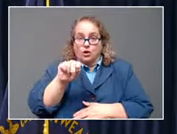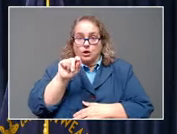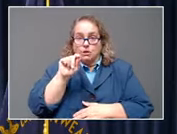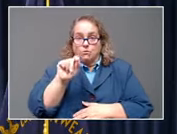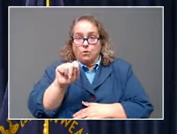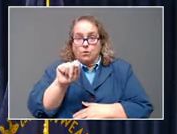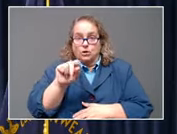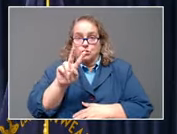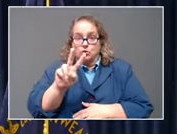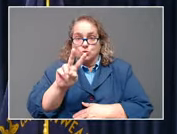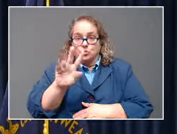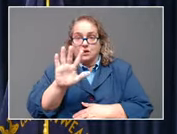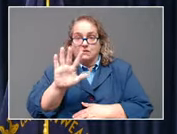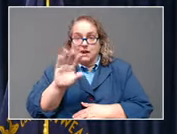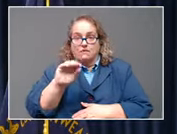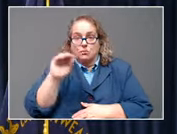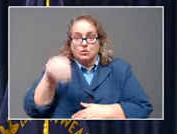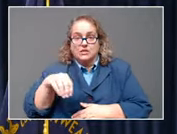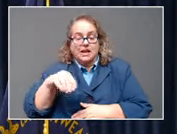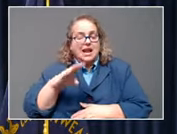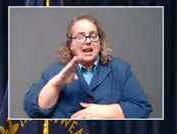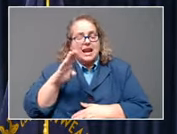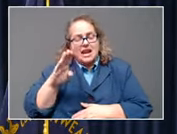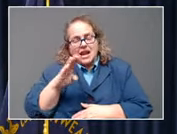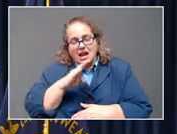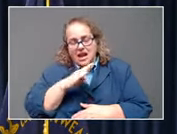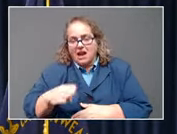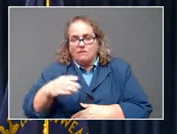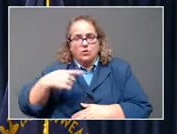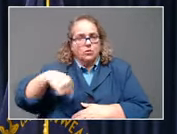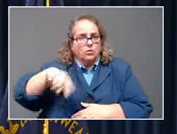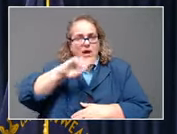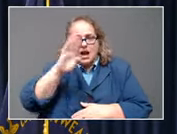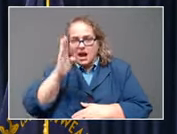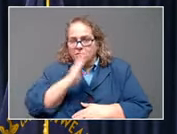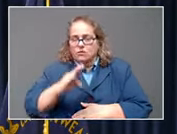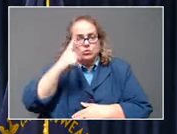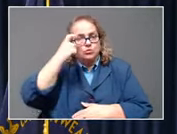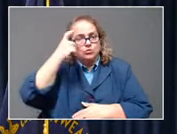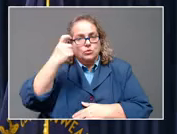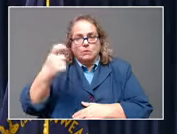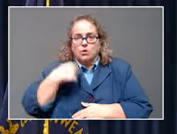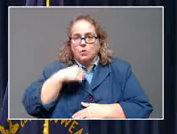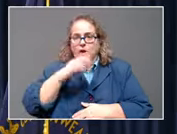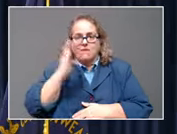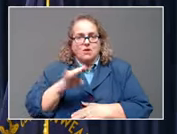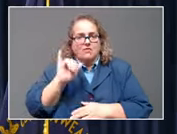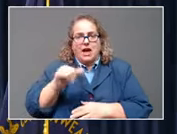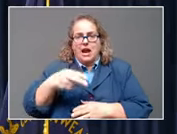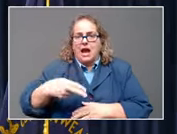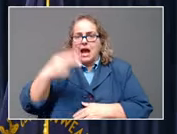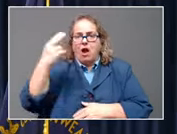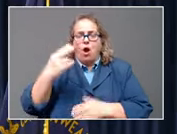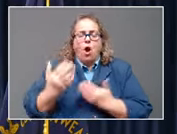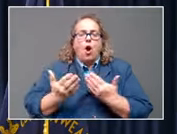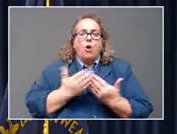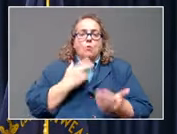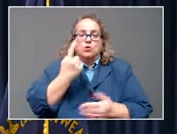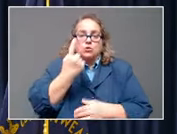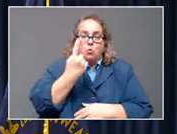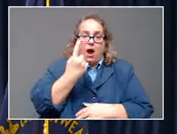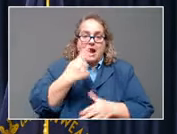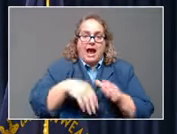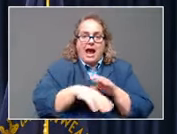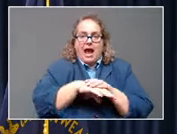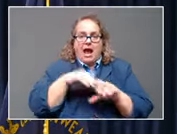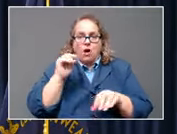30.25%. We never dreamed that almost 1 out of every 3 people being tested would